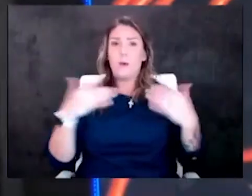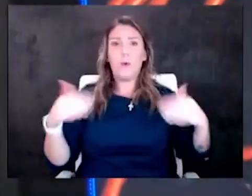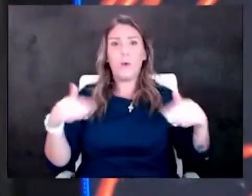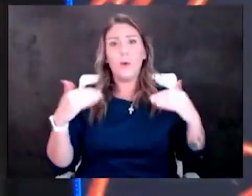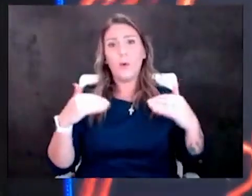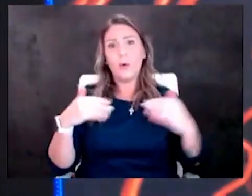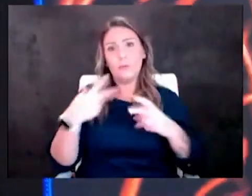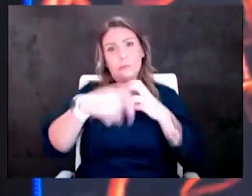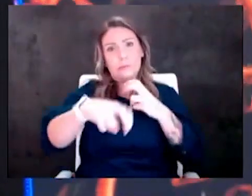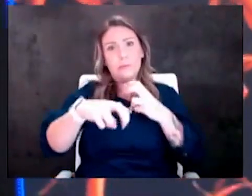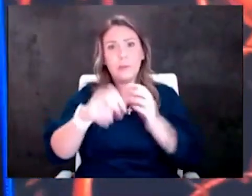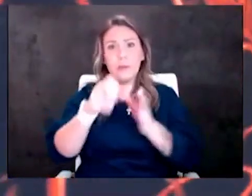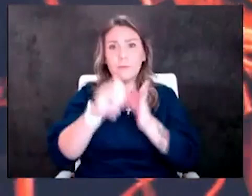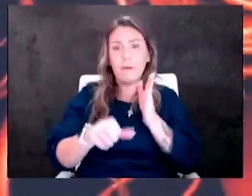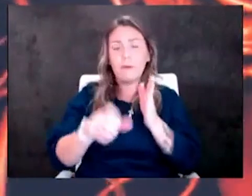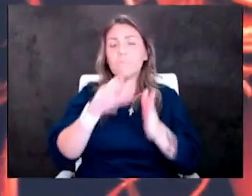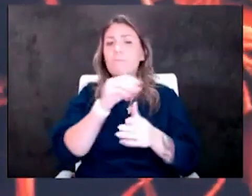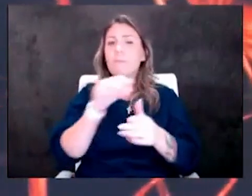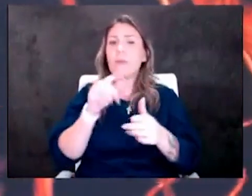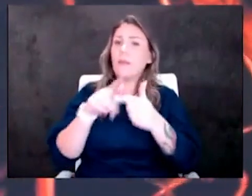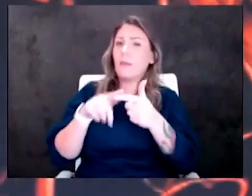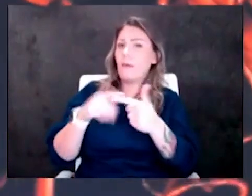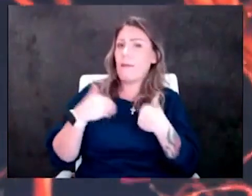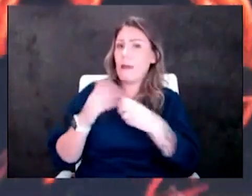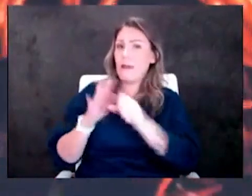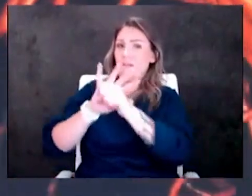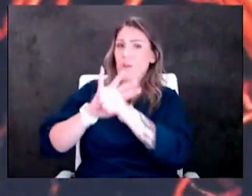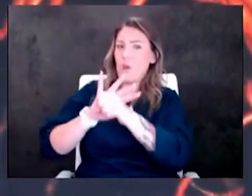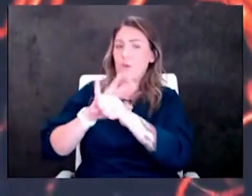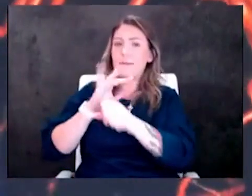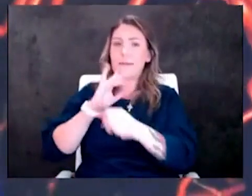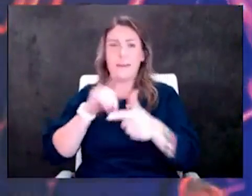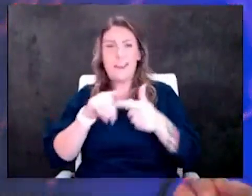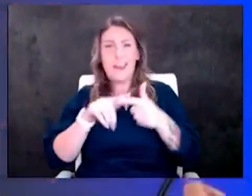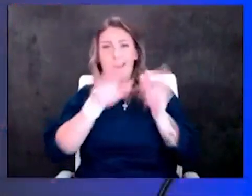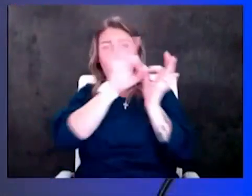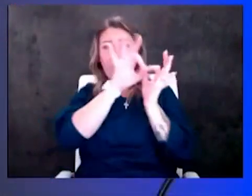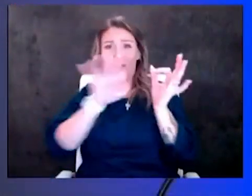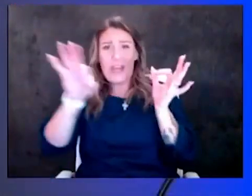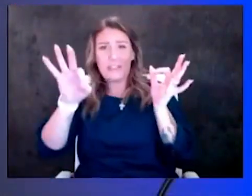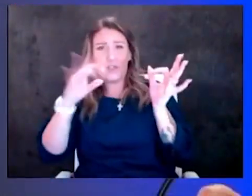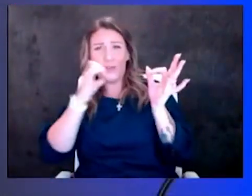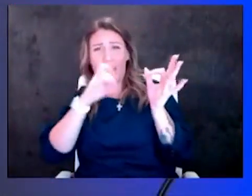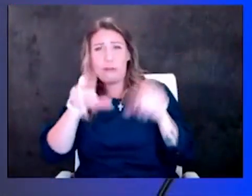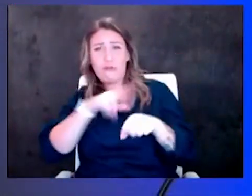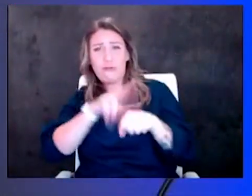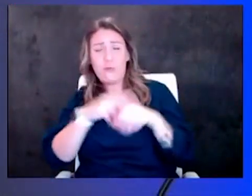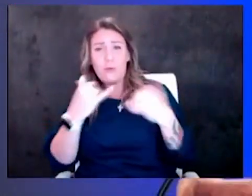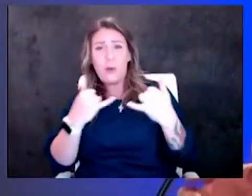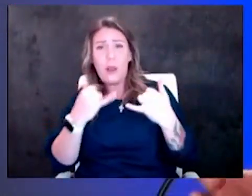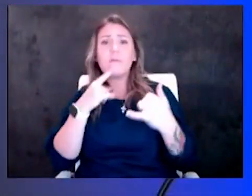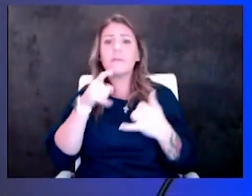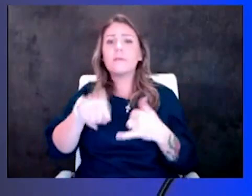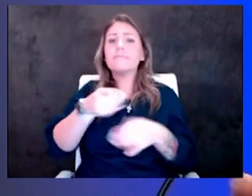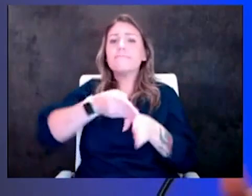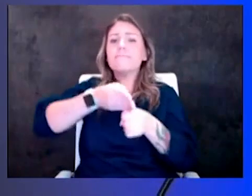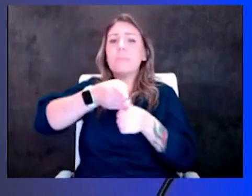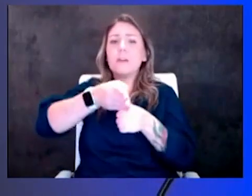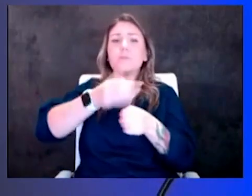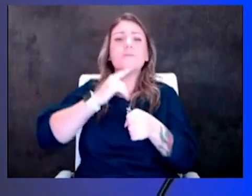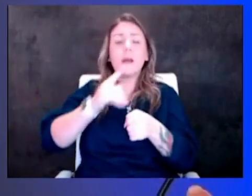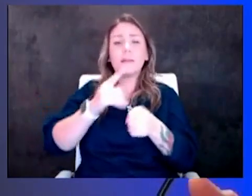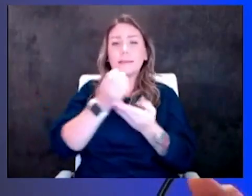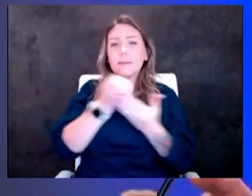have COVID, their vessels are not acting normally to begin with, you need very specialized equipment to be able to visualize